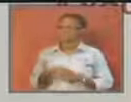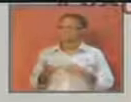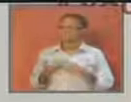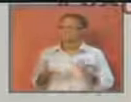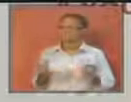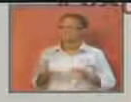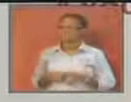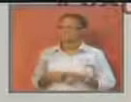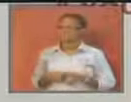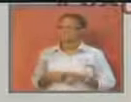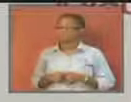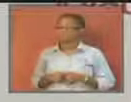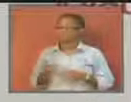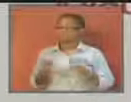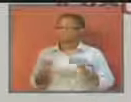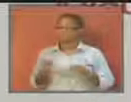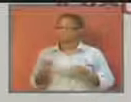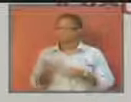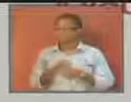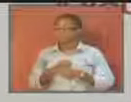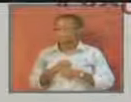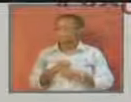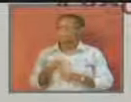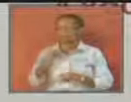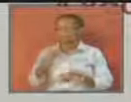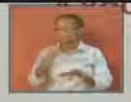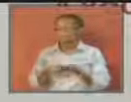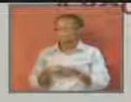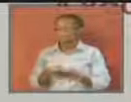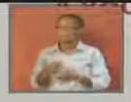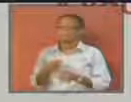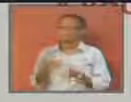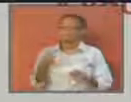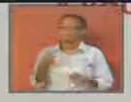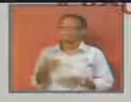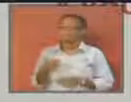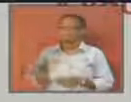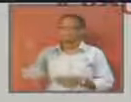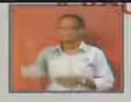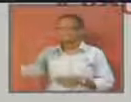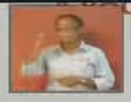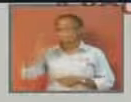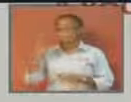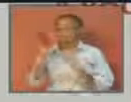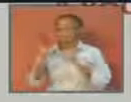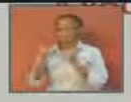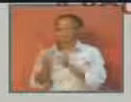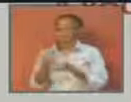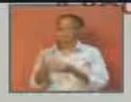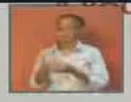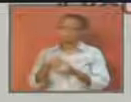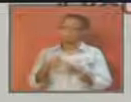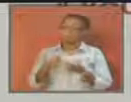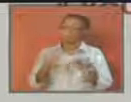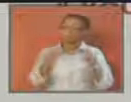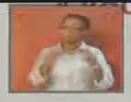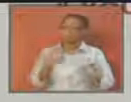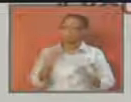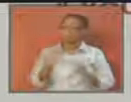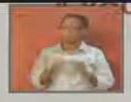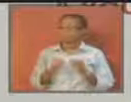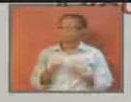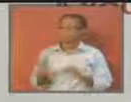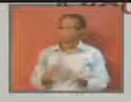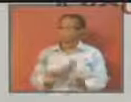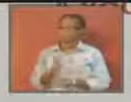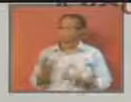beyond that, we can get a detailed report from the service provider and get back to you. With regards to the second question, I'd like to get a full report on